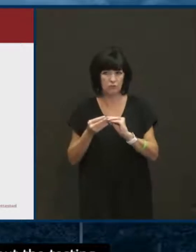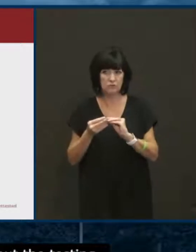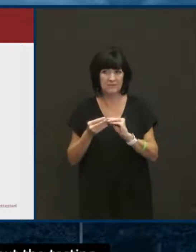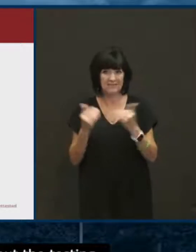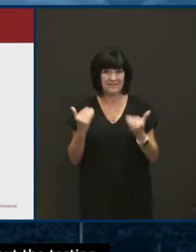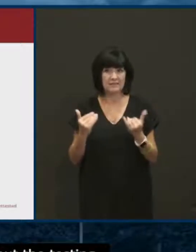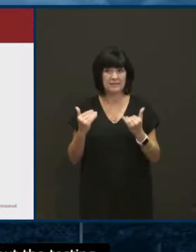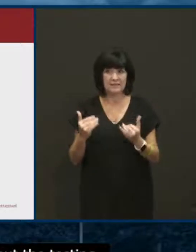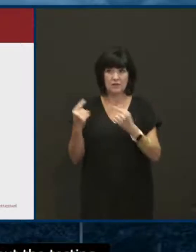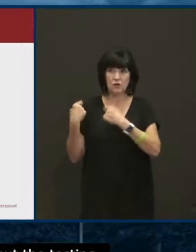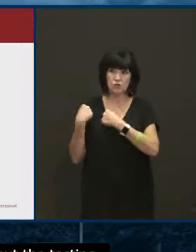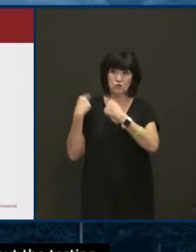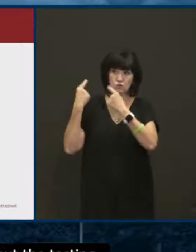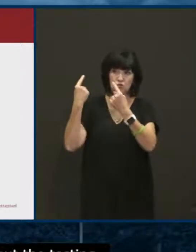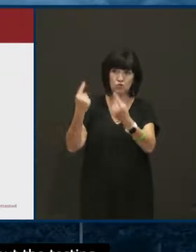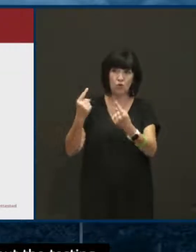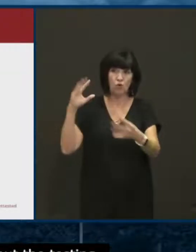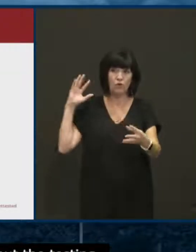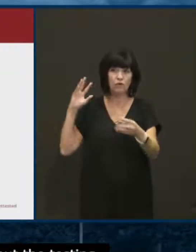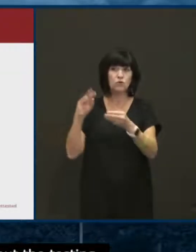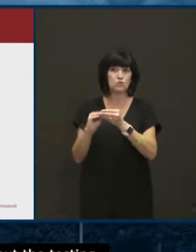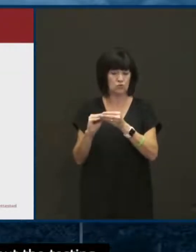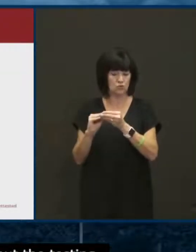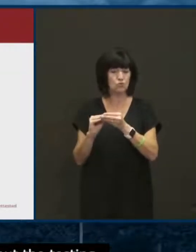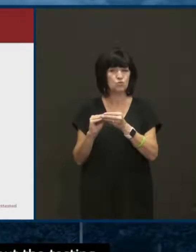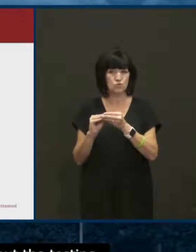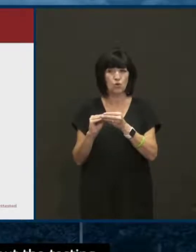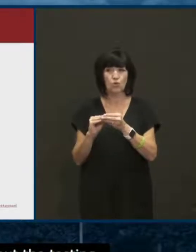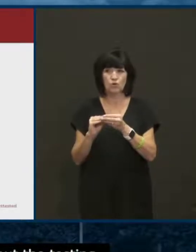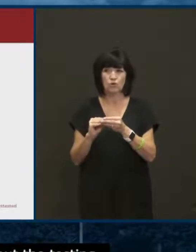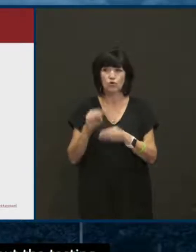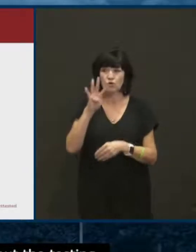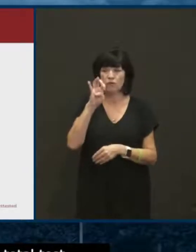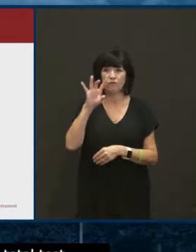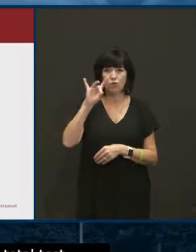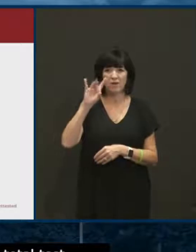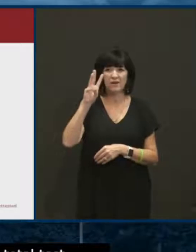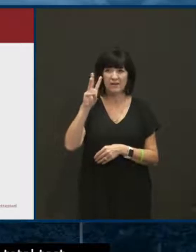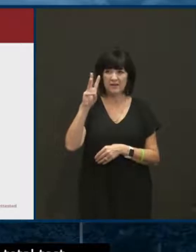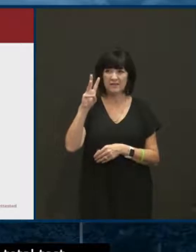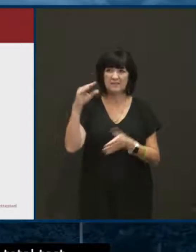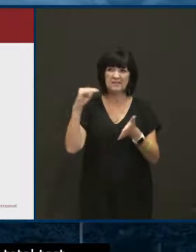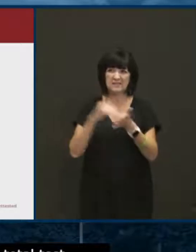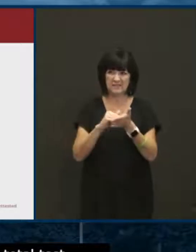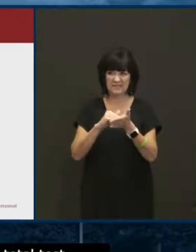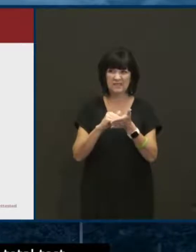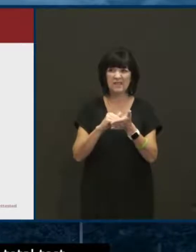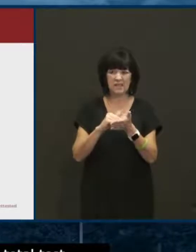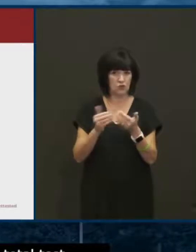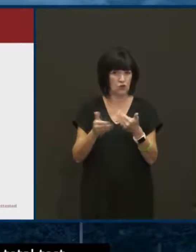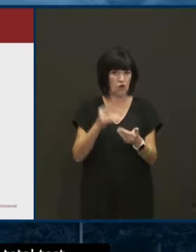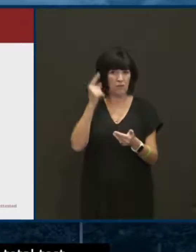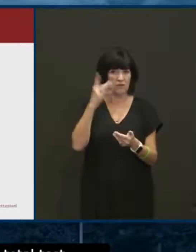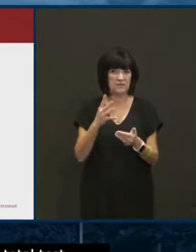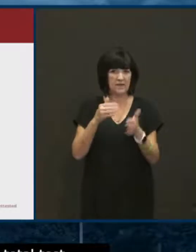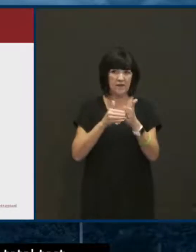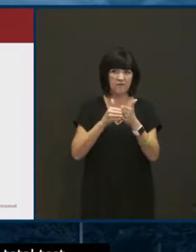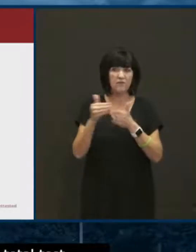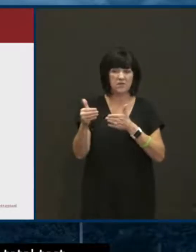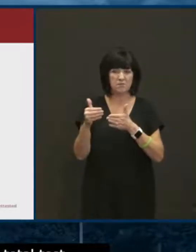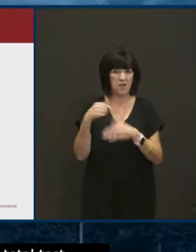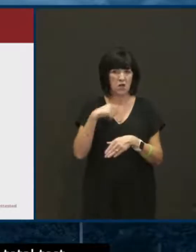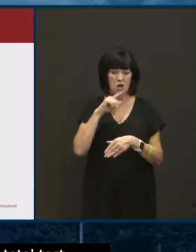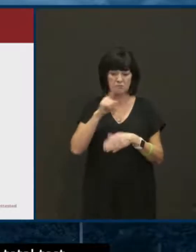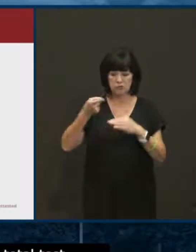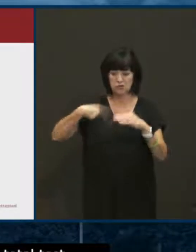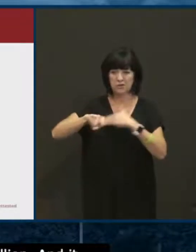we're looking at it at total tests rather than people tested. 486,000, so closing on to 500,000, which I'm sure we'll be at by this time next